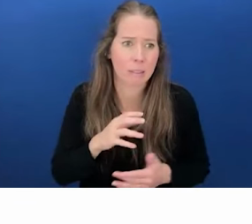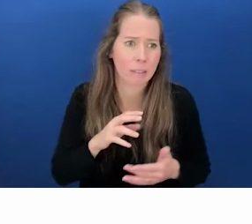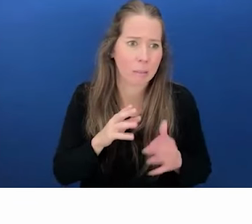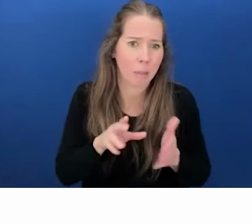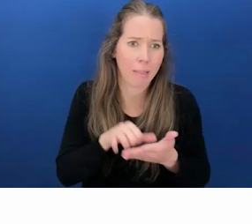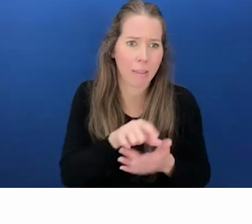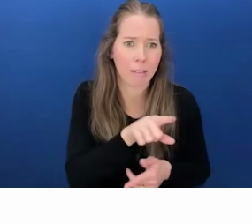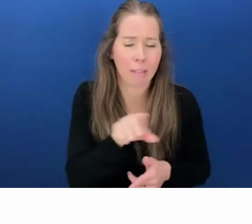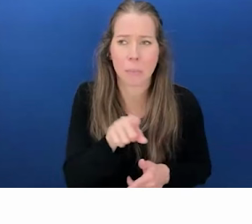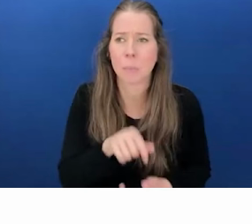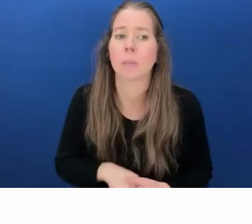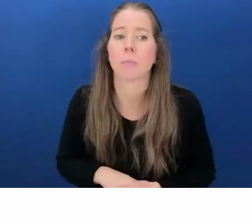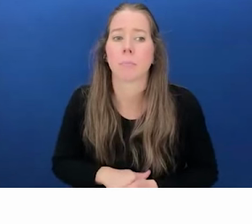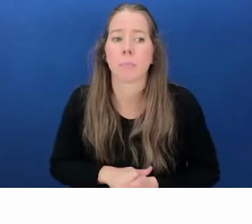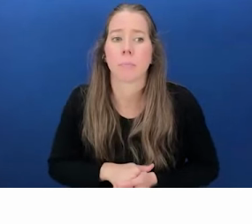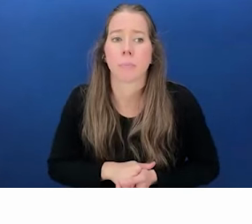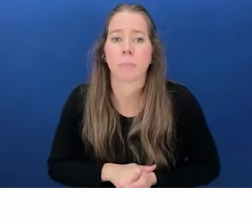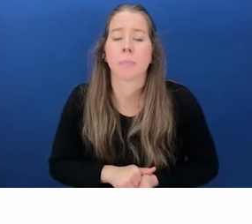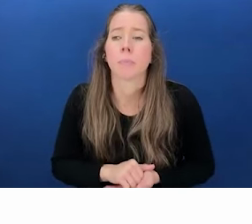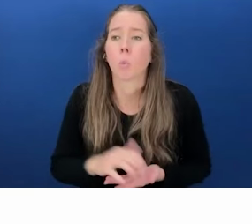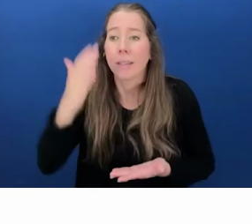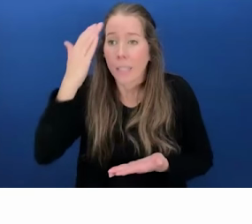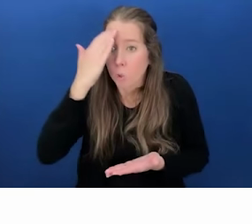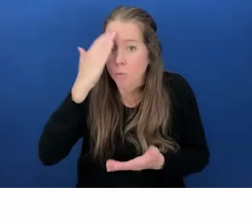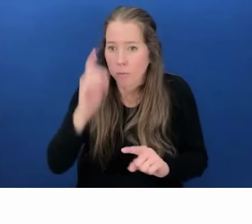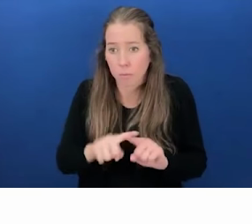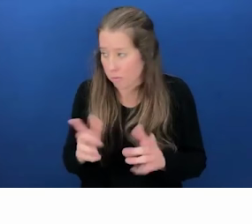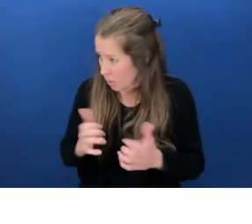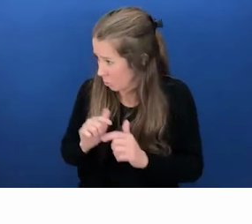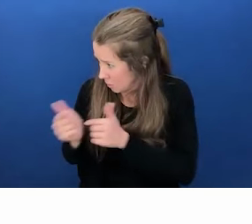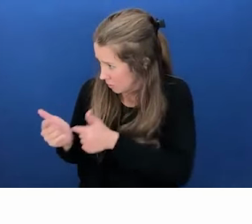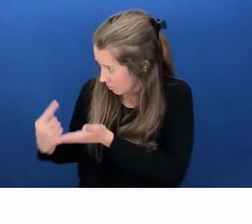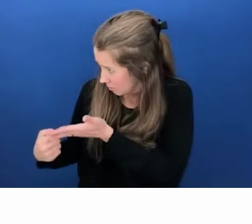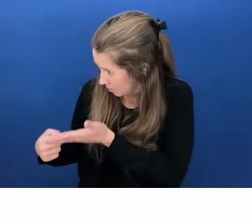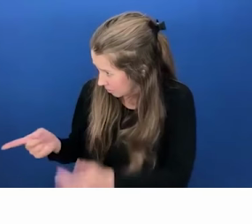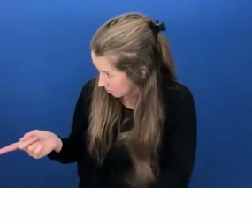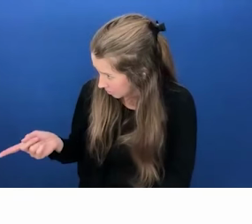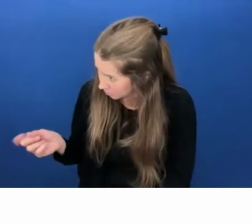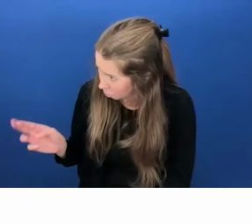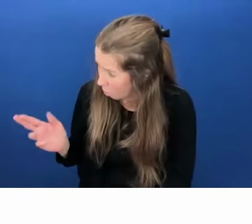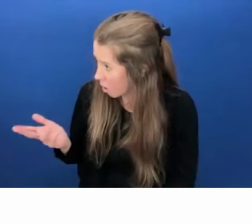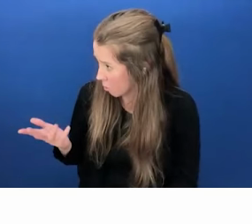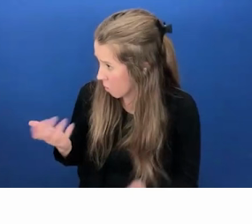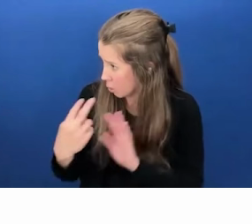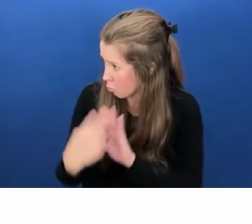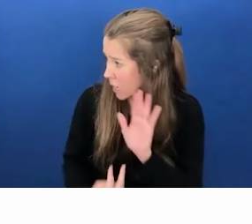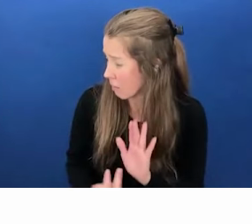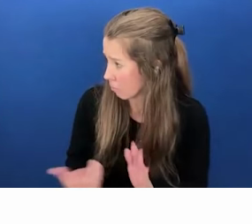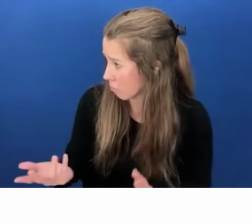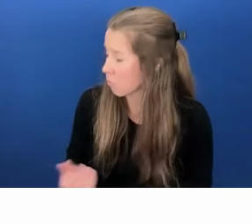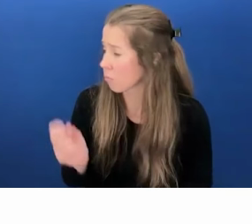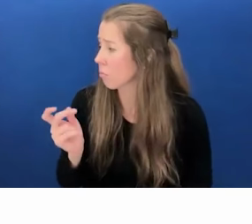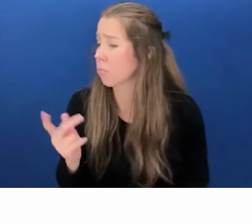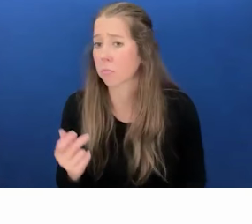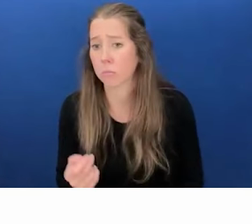So this is just acknowledging the differences. I don't know. Do you want to take this one? Or I can read it.